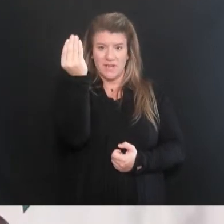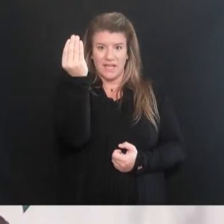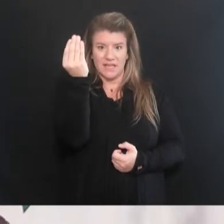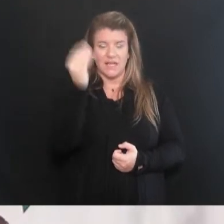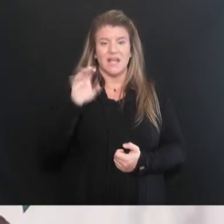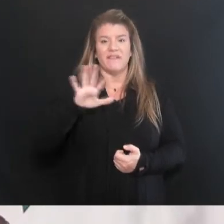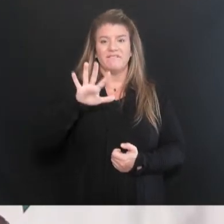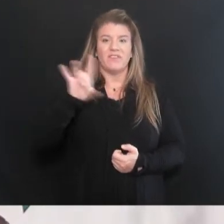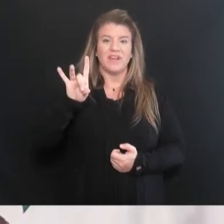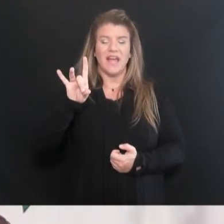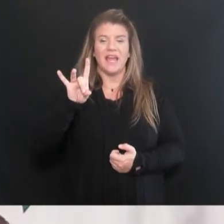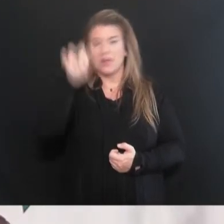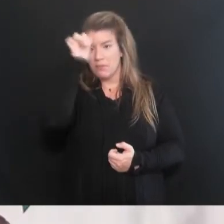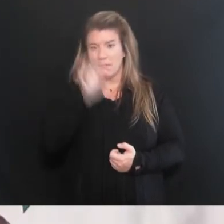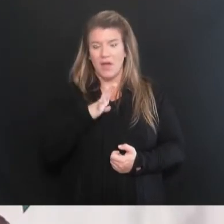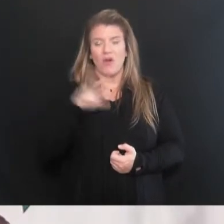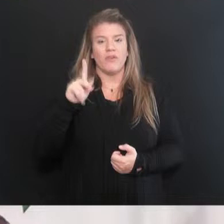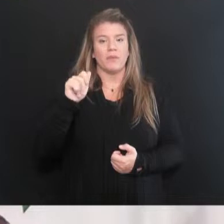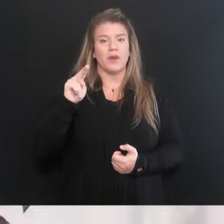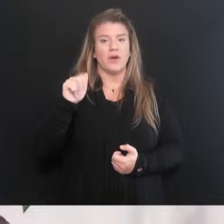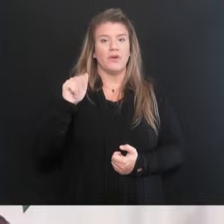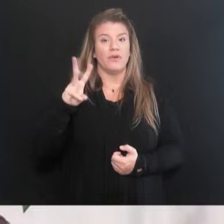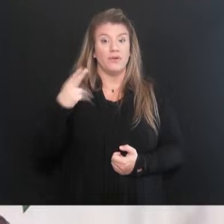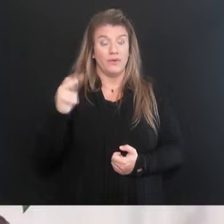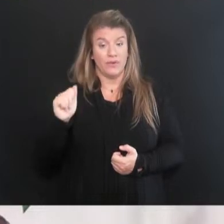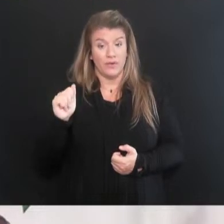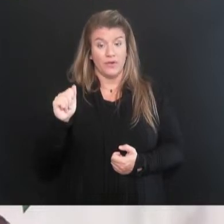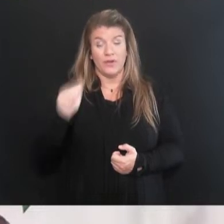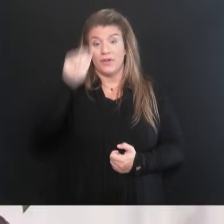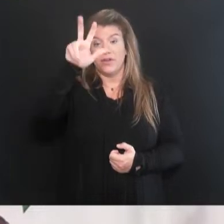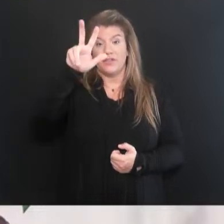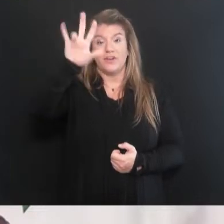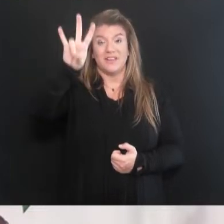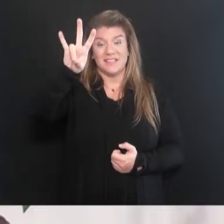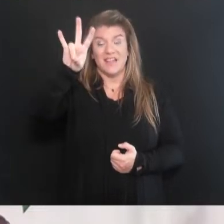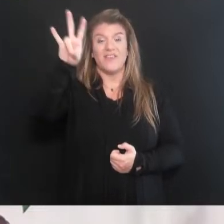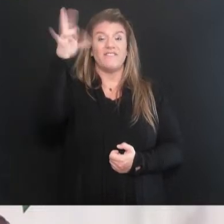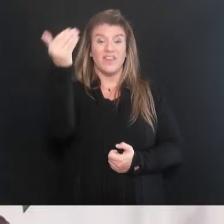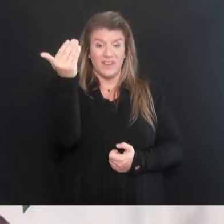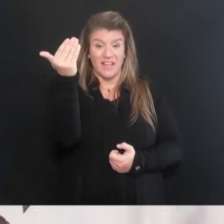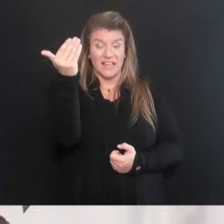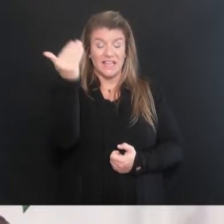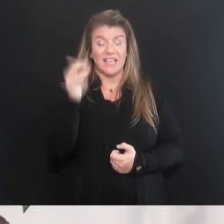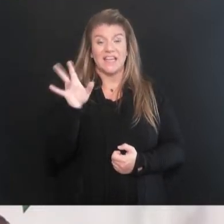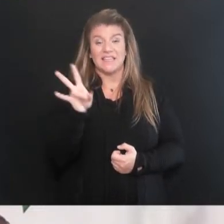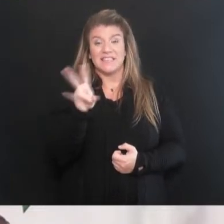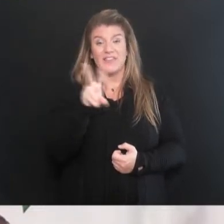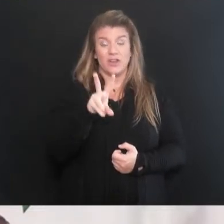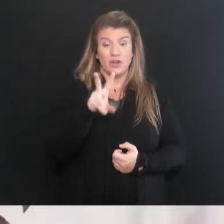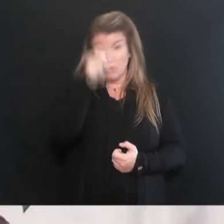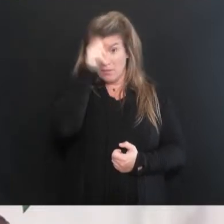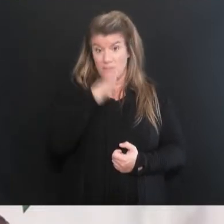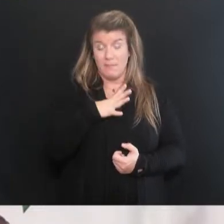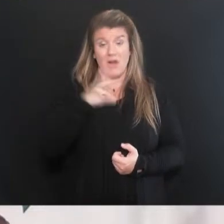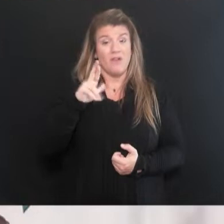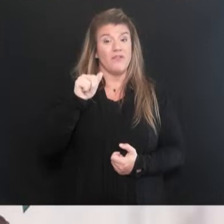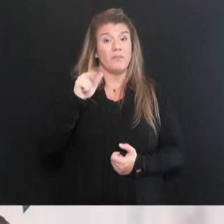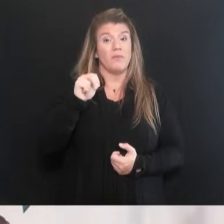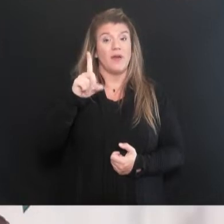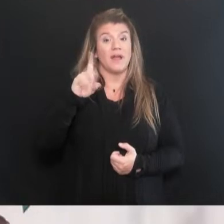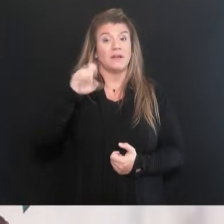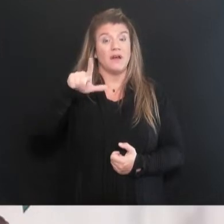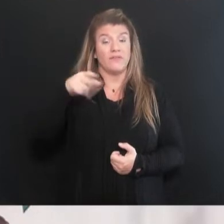is a 58-year-old male from Kanawha County. The 3,715th death is a 72-year-old male from Randolph